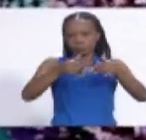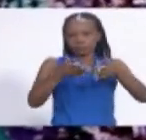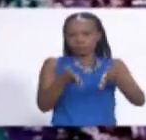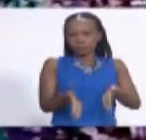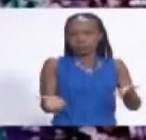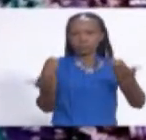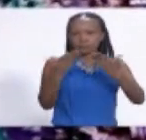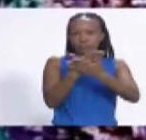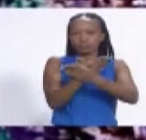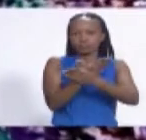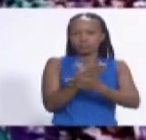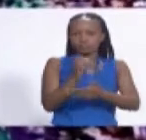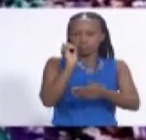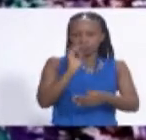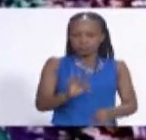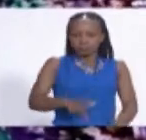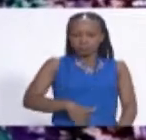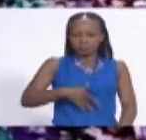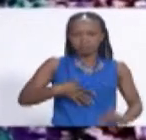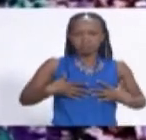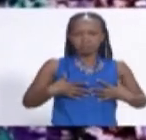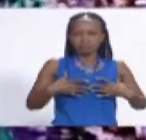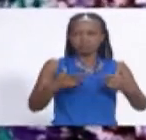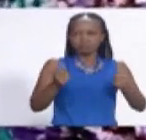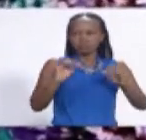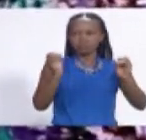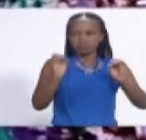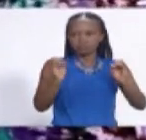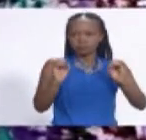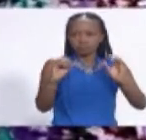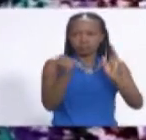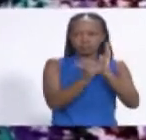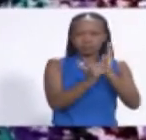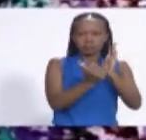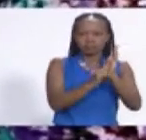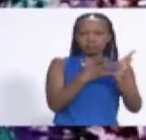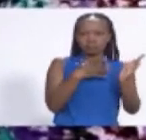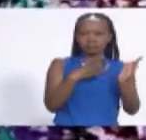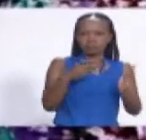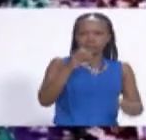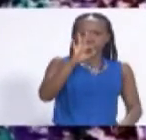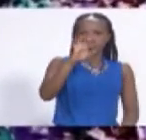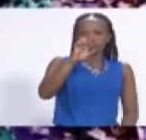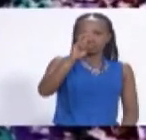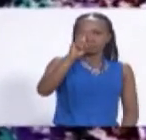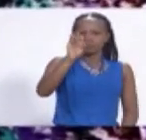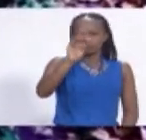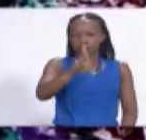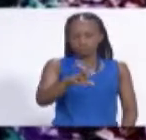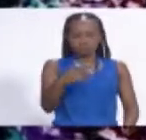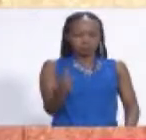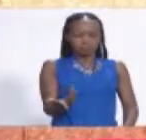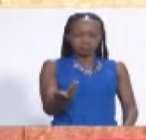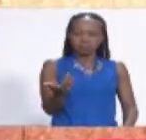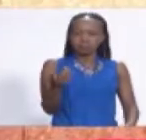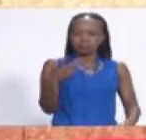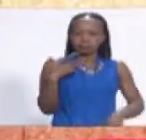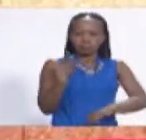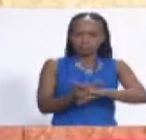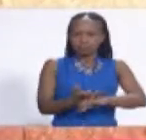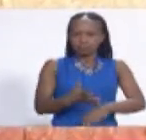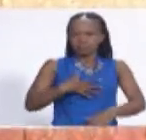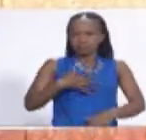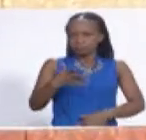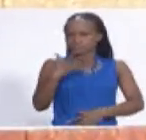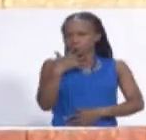home. If you feel unwell with symptoms like fever, cough, and difficulties in breathing. It looks